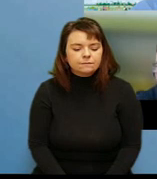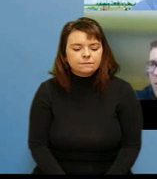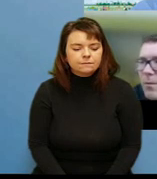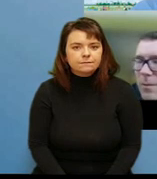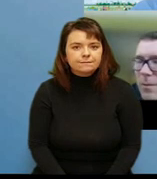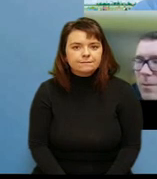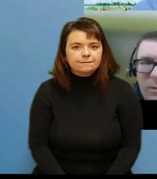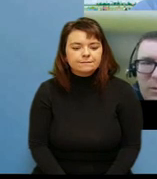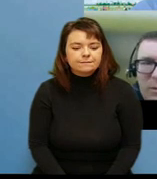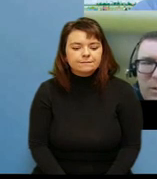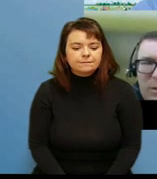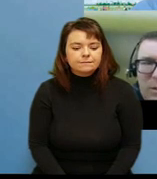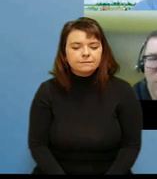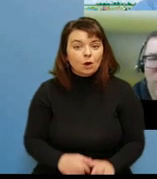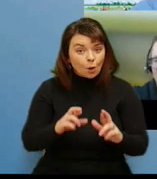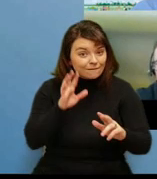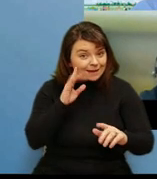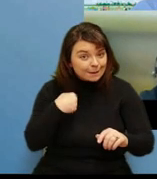Oh, I get noise.